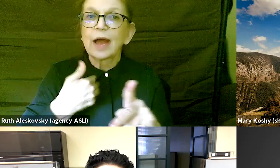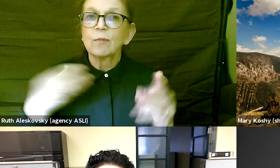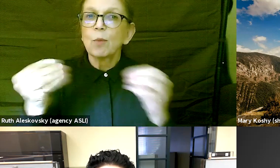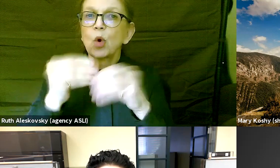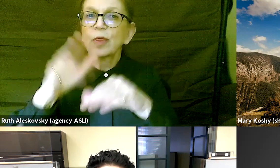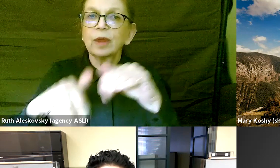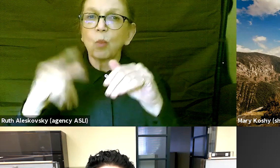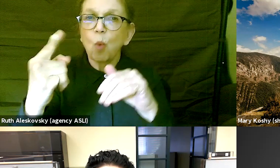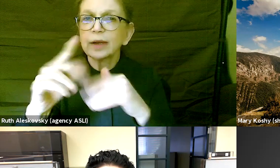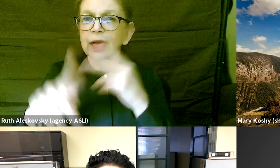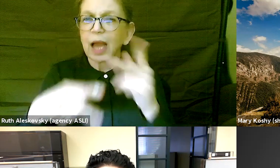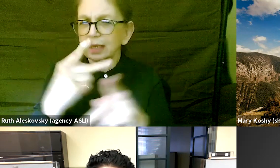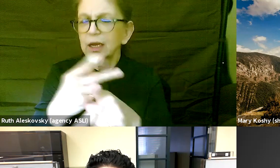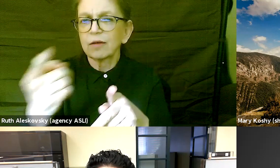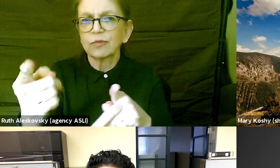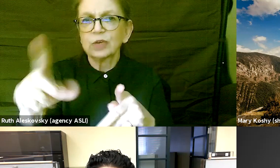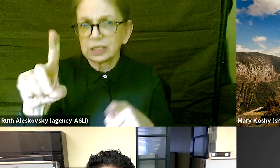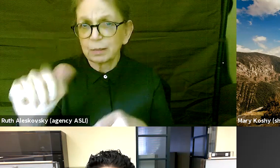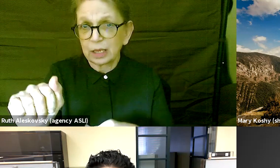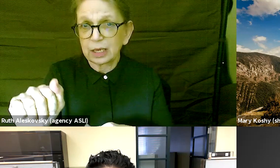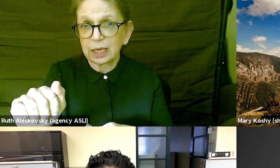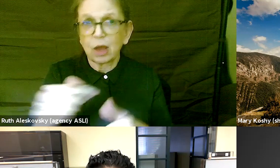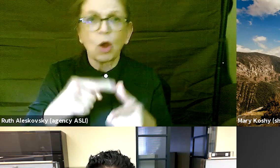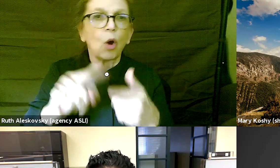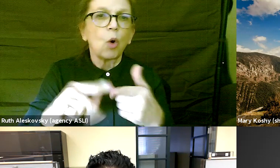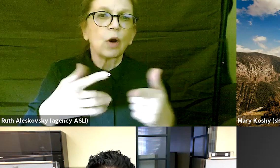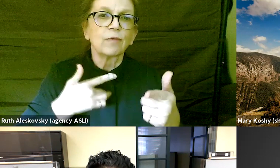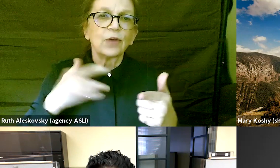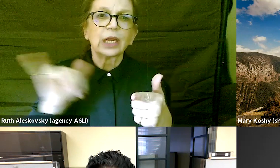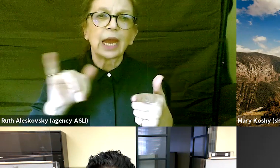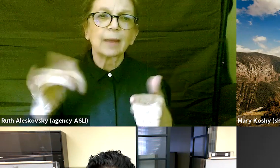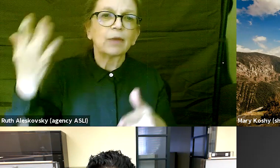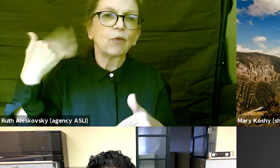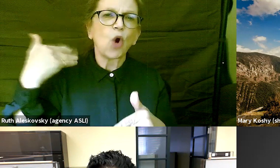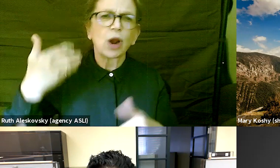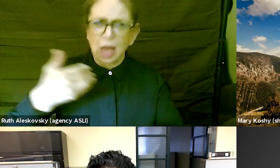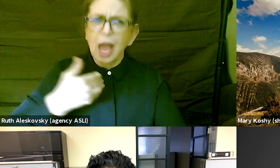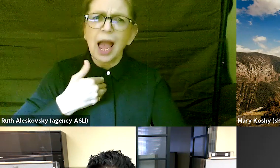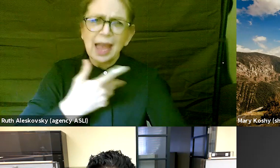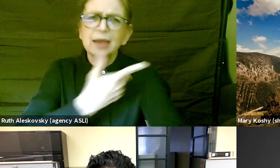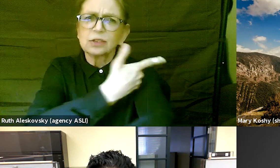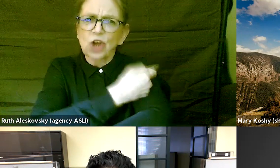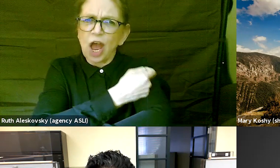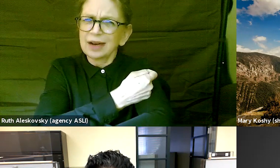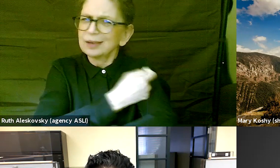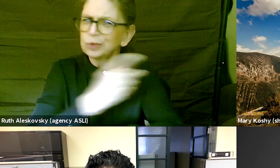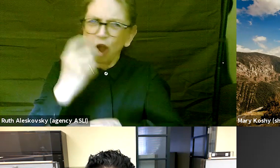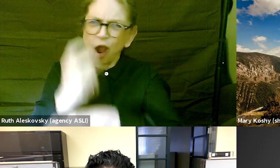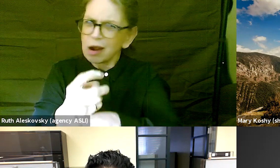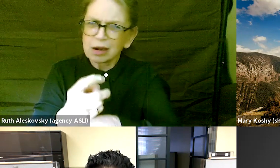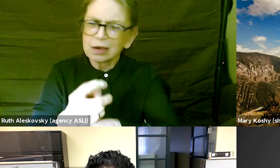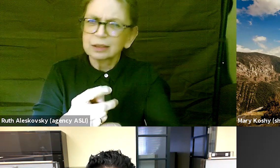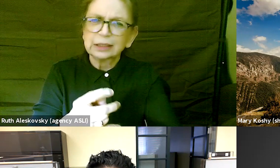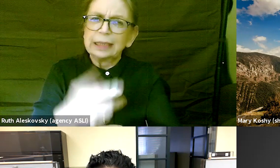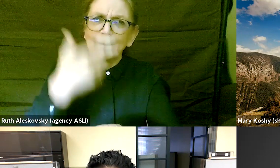conditions or feel like maybe in the past vaccines haven't been something that they've been able to tolerate because of